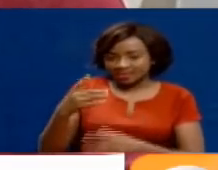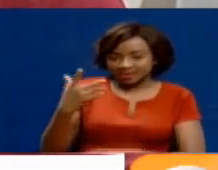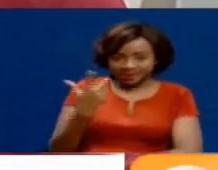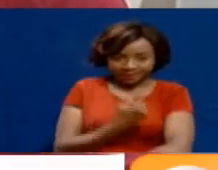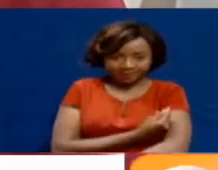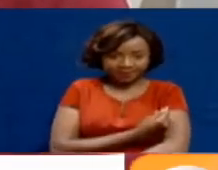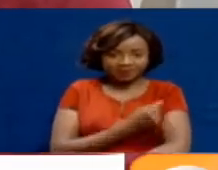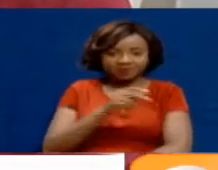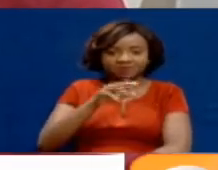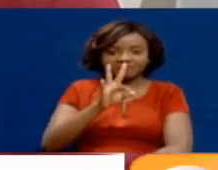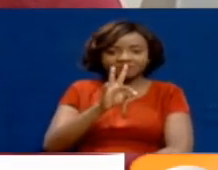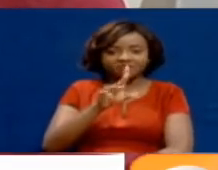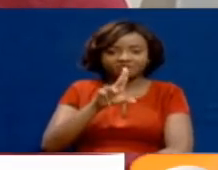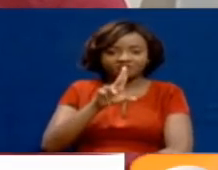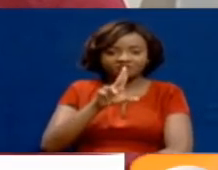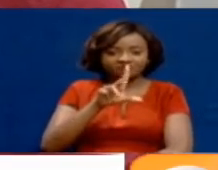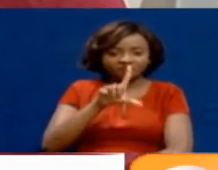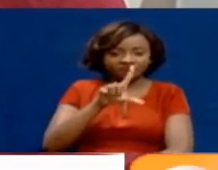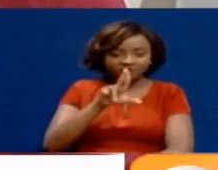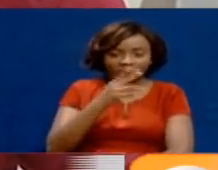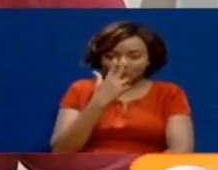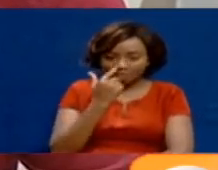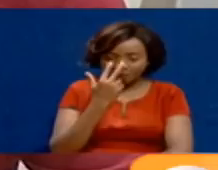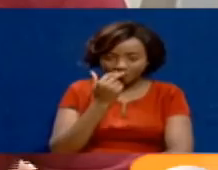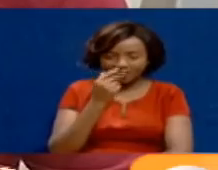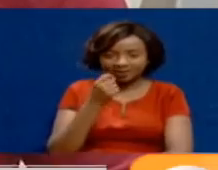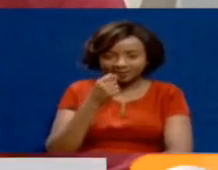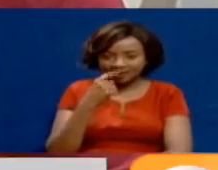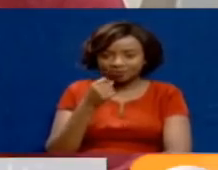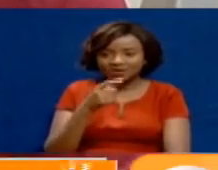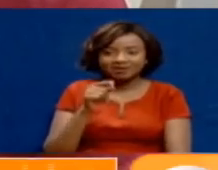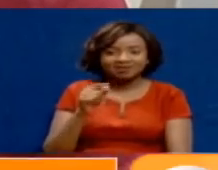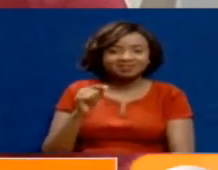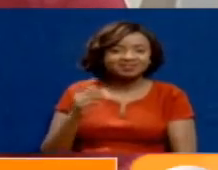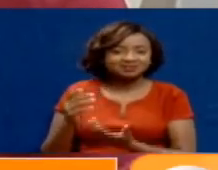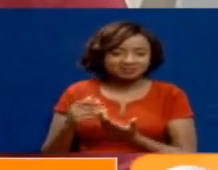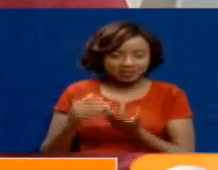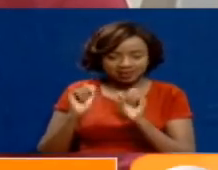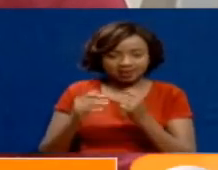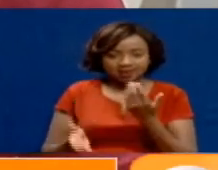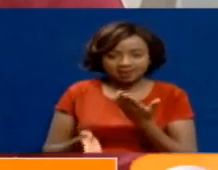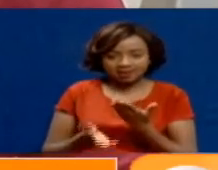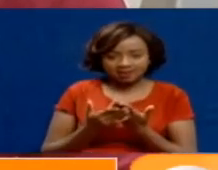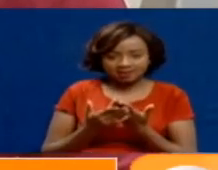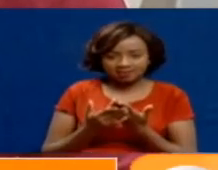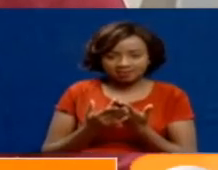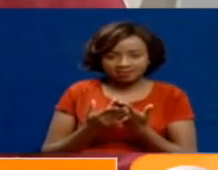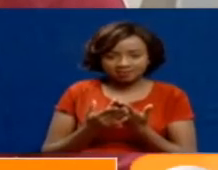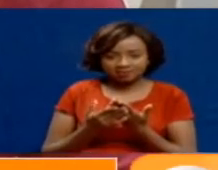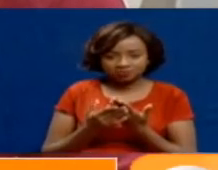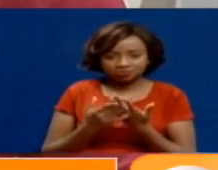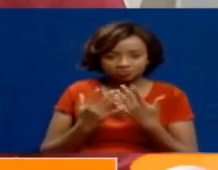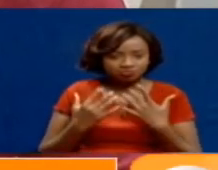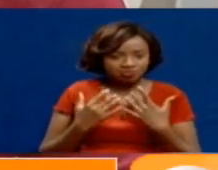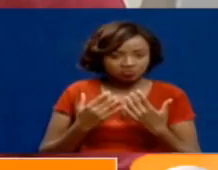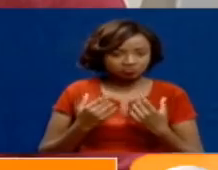and then come to building immunity. Vaccines are excellent methods of building up your immune system. Okay. Okay. Unfortunately, the flu vaccine